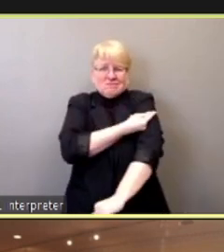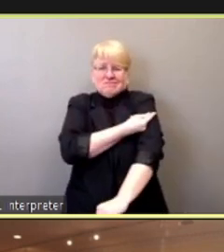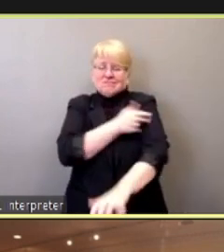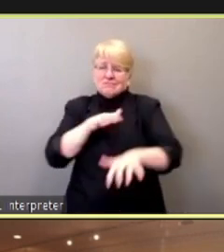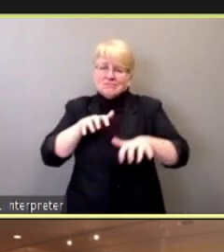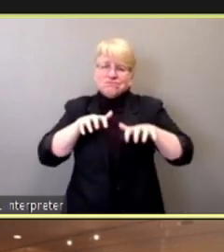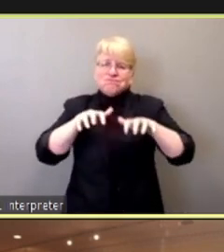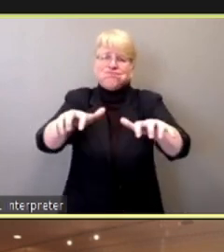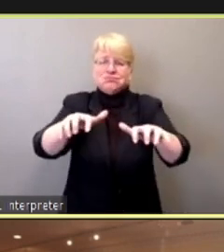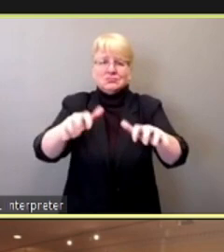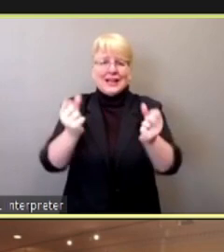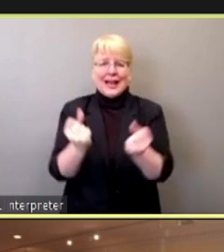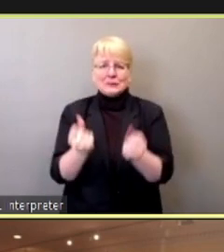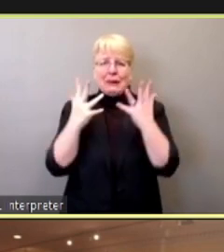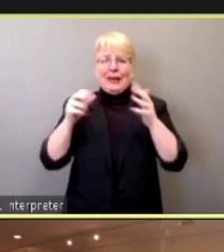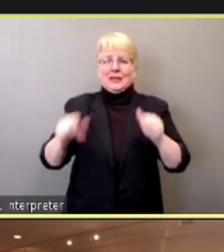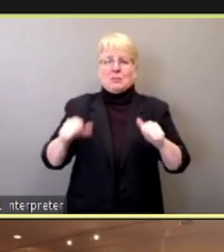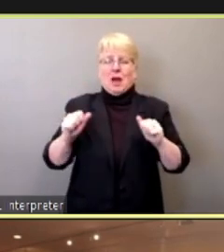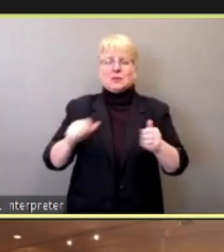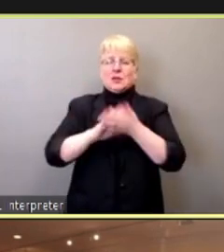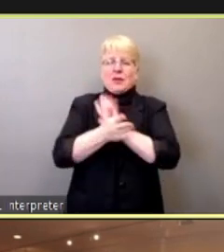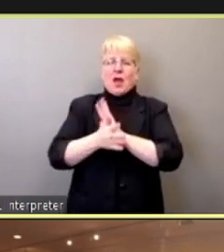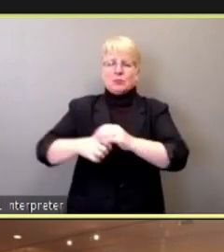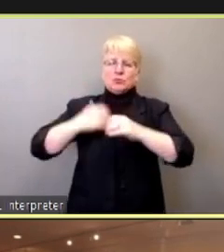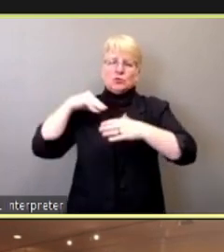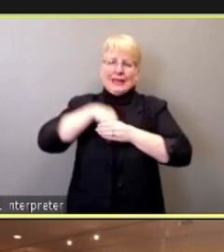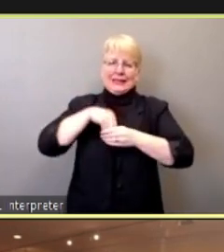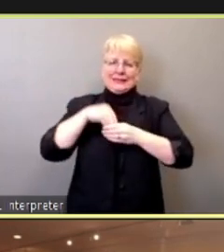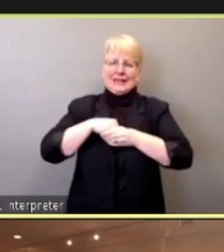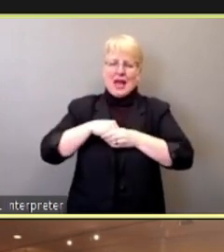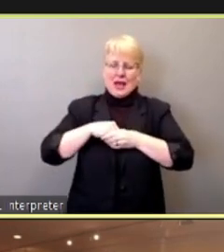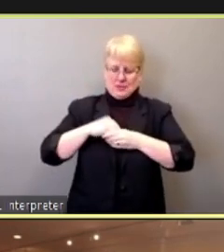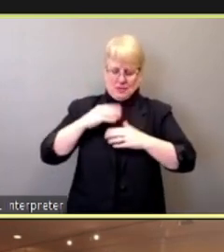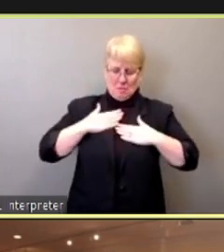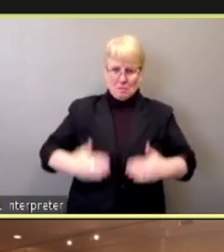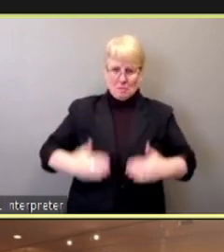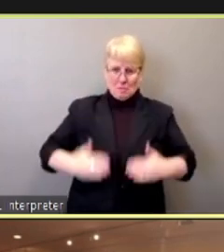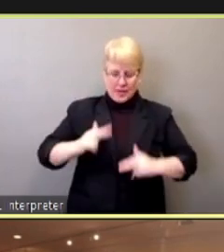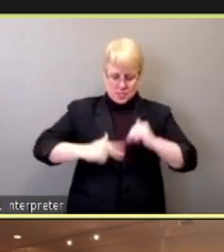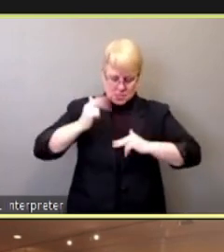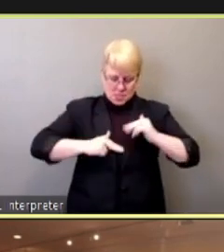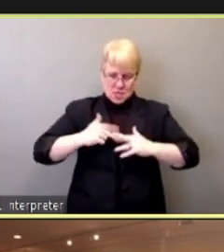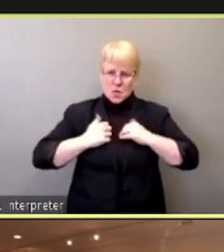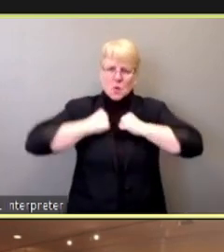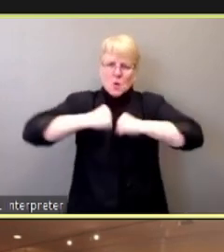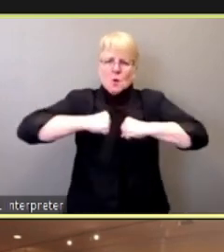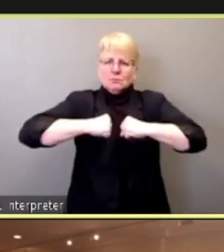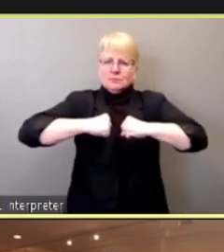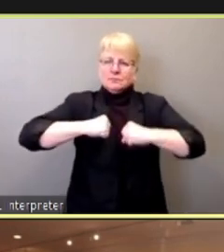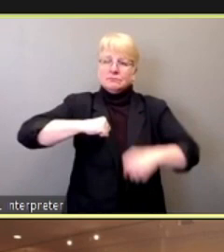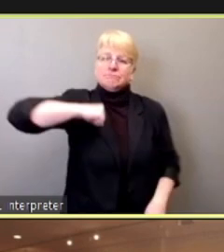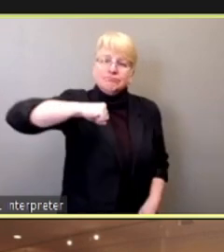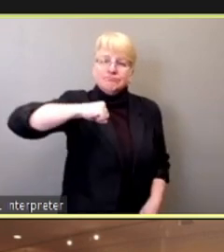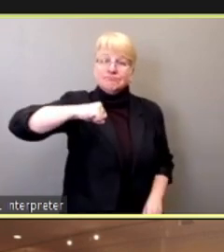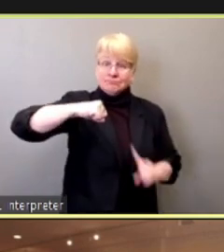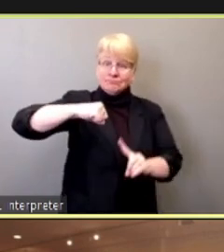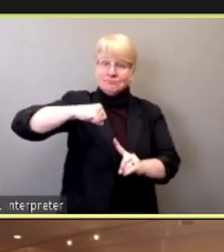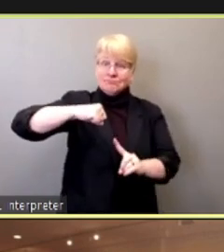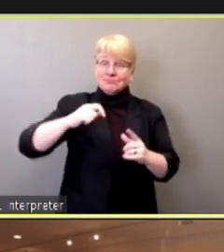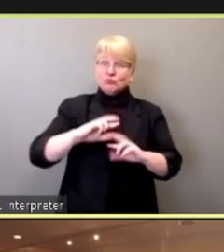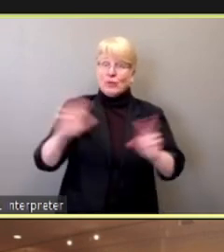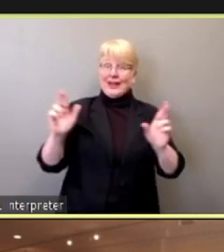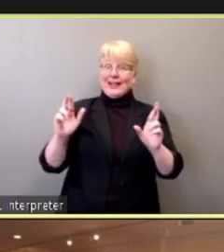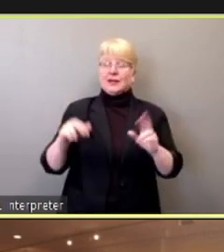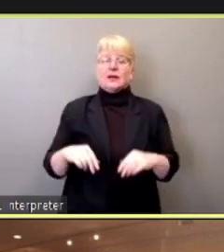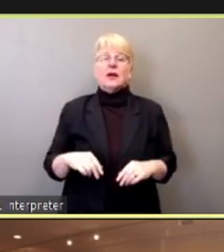immune to the basic version of coronavirus. At the modeling team this week, there was a caution expressed